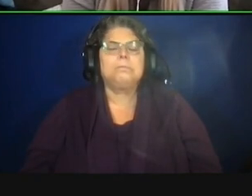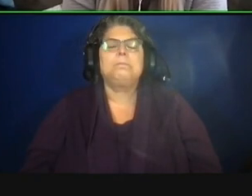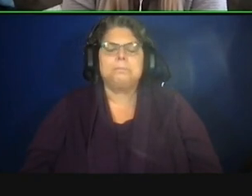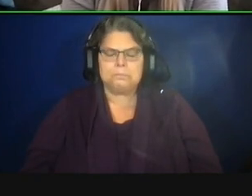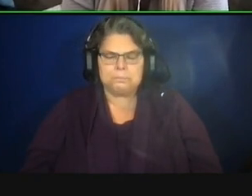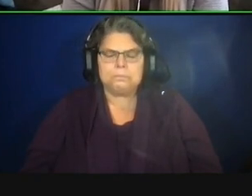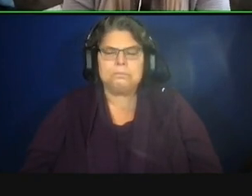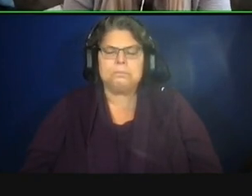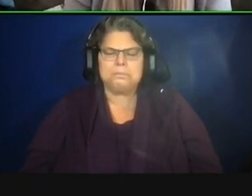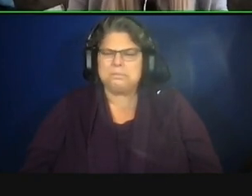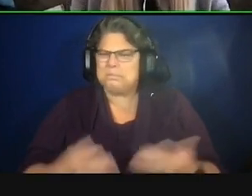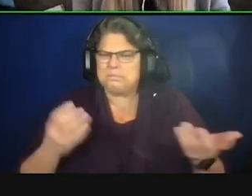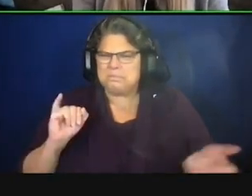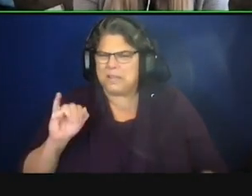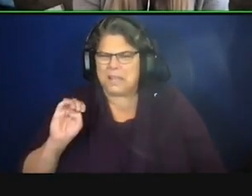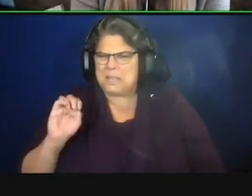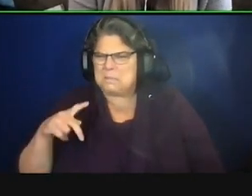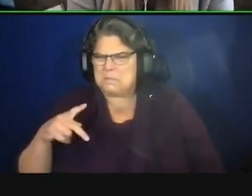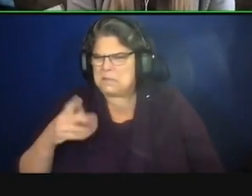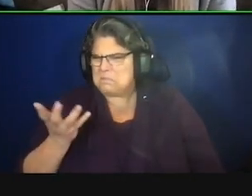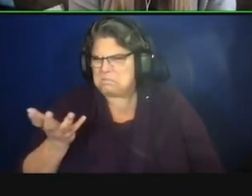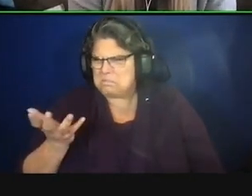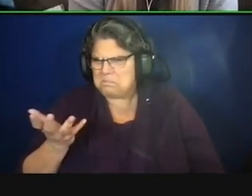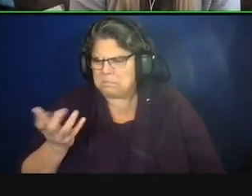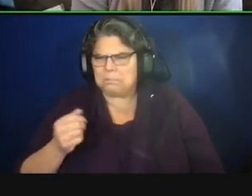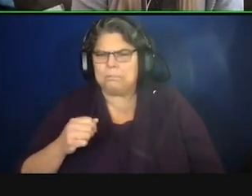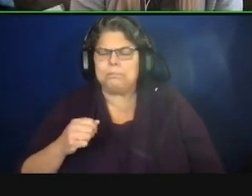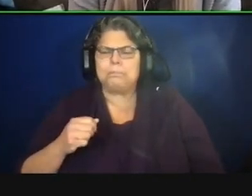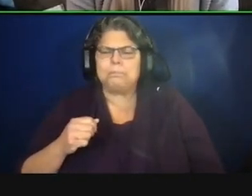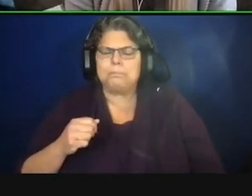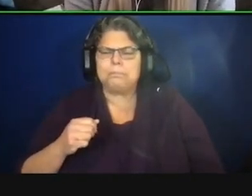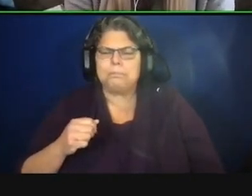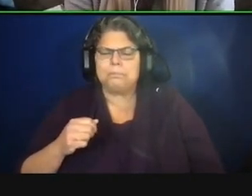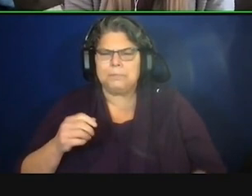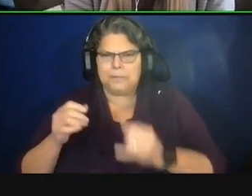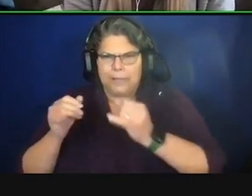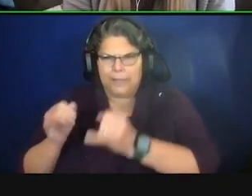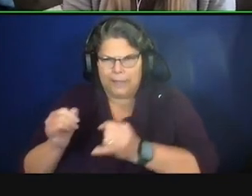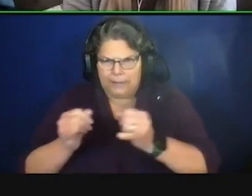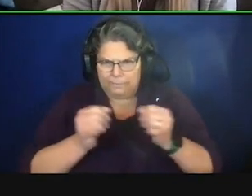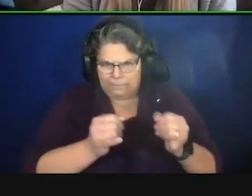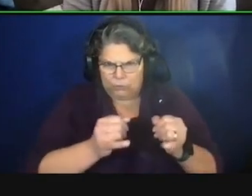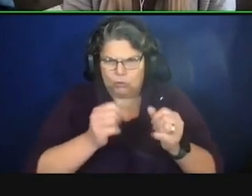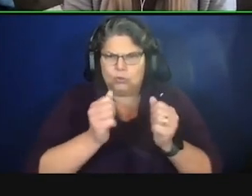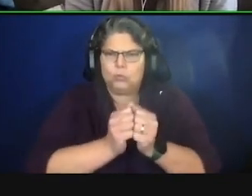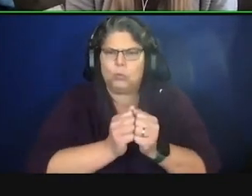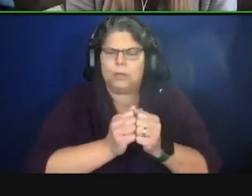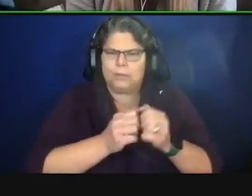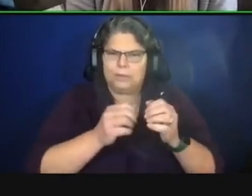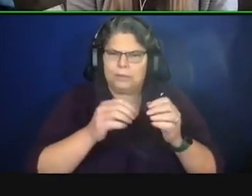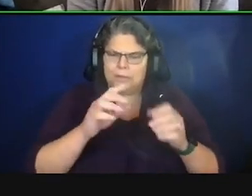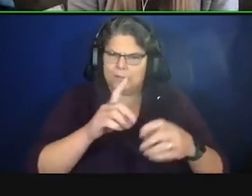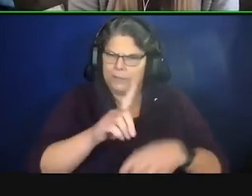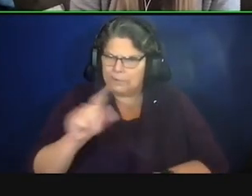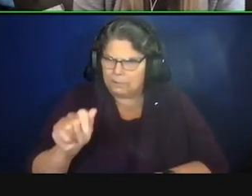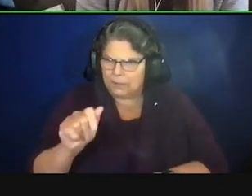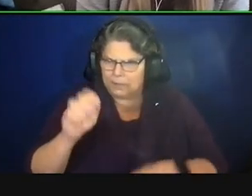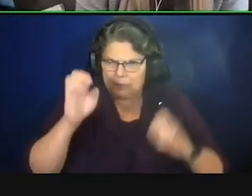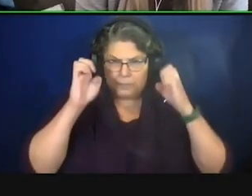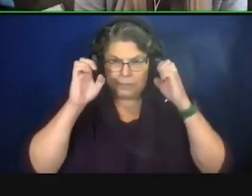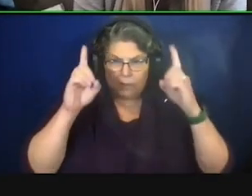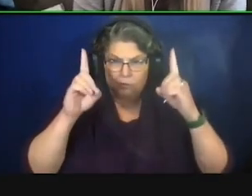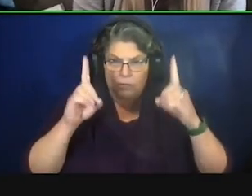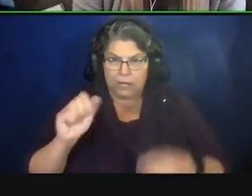Okay, so what is an IEP? We have the Individuals with Disabilities Education Act, which